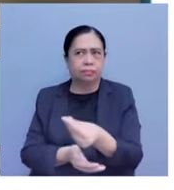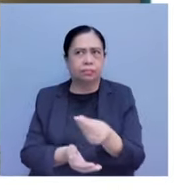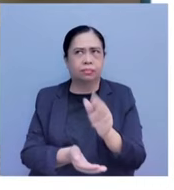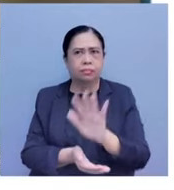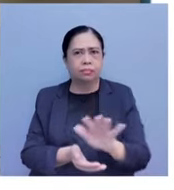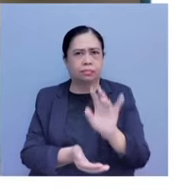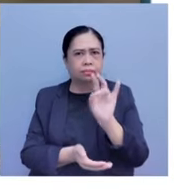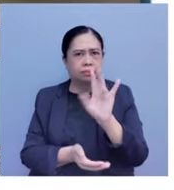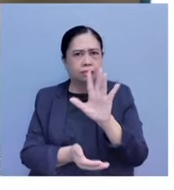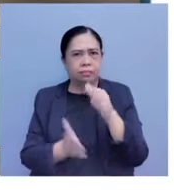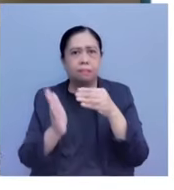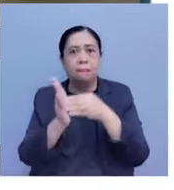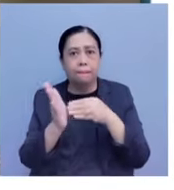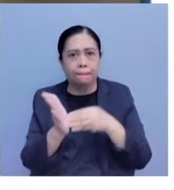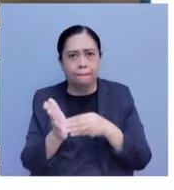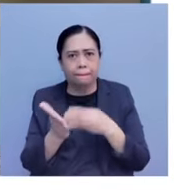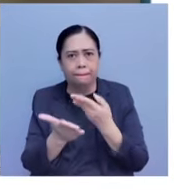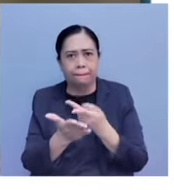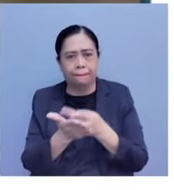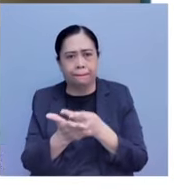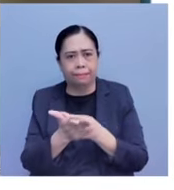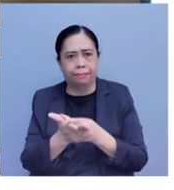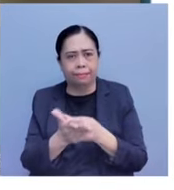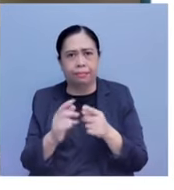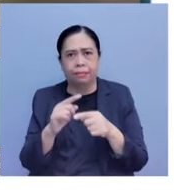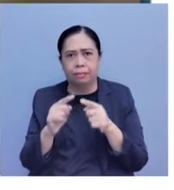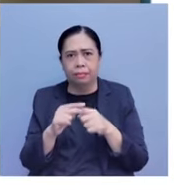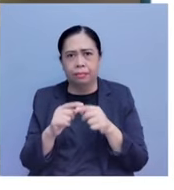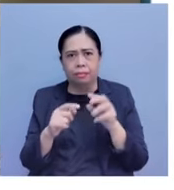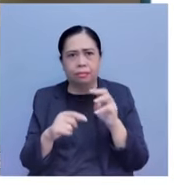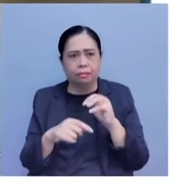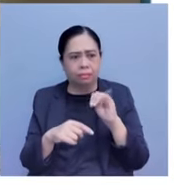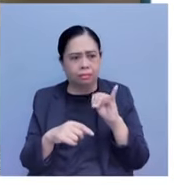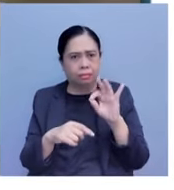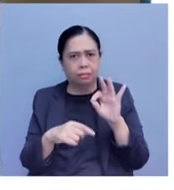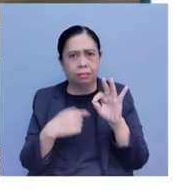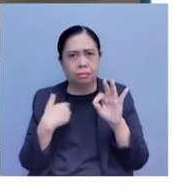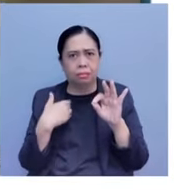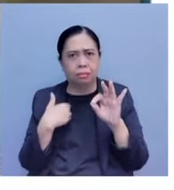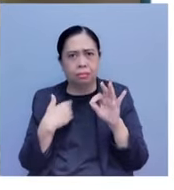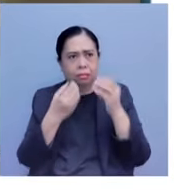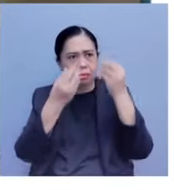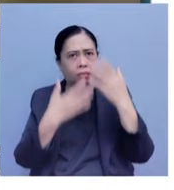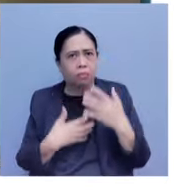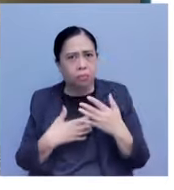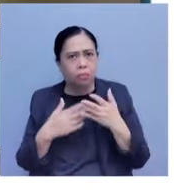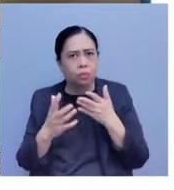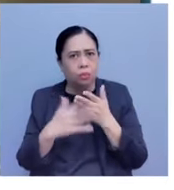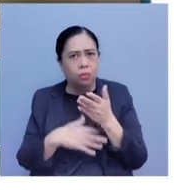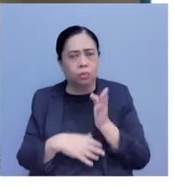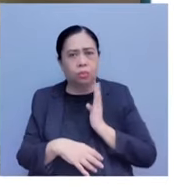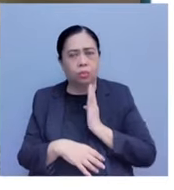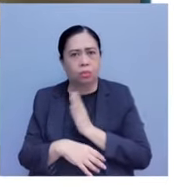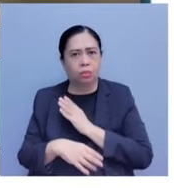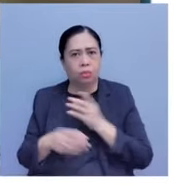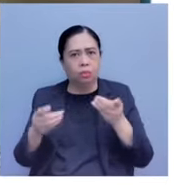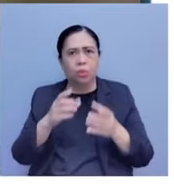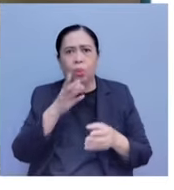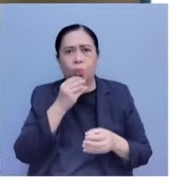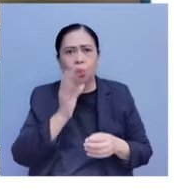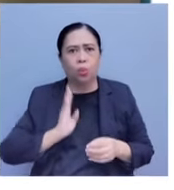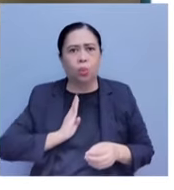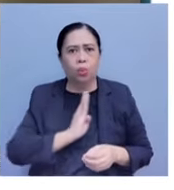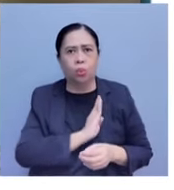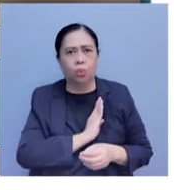least 75 billion pesos when Maharlika has not even told us who the board of directors are. Isn't